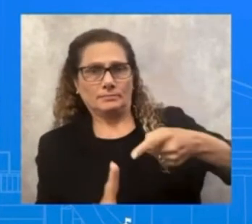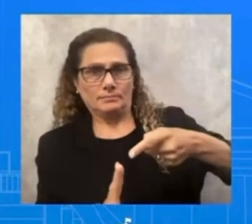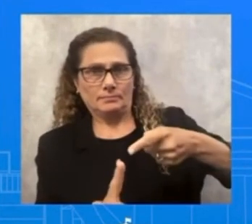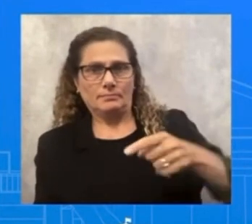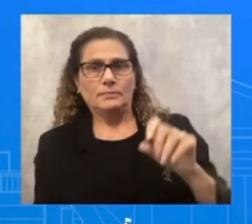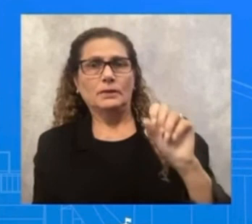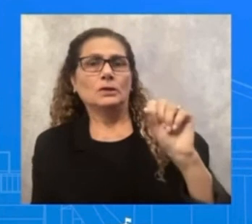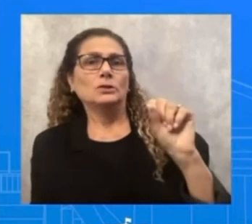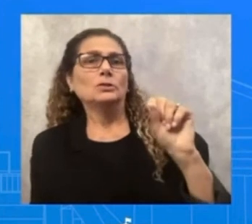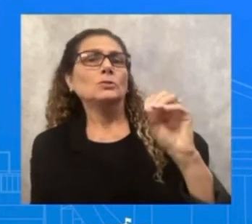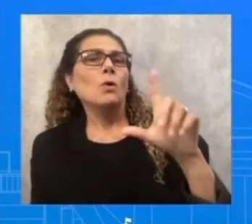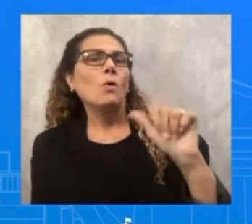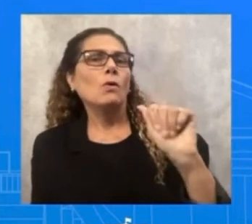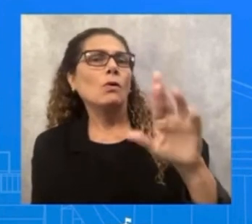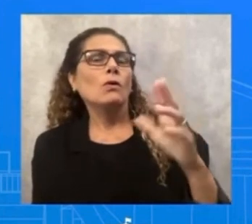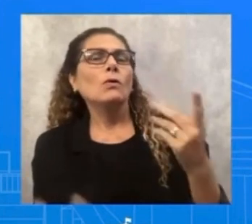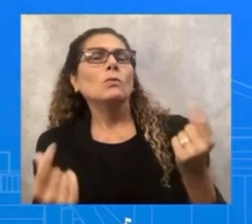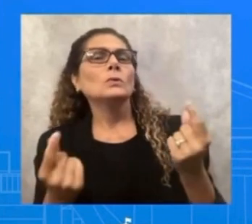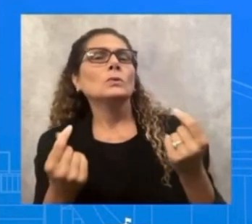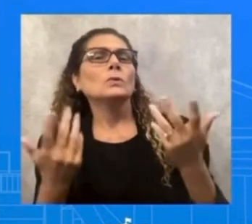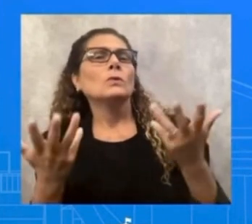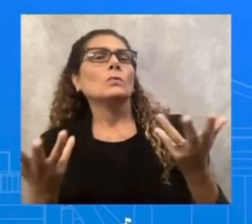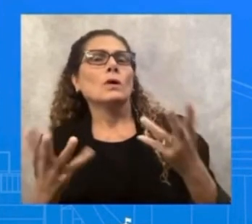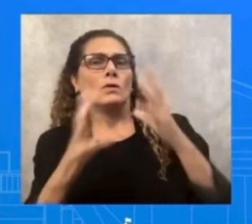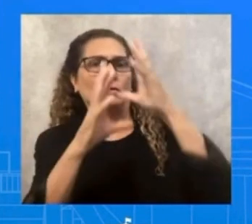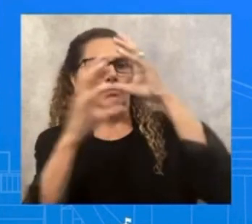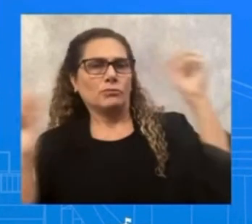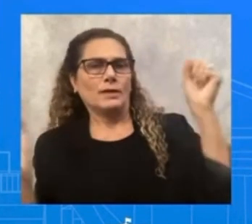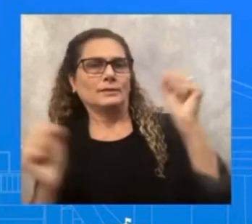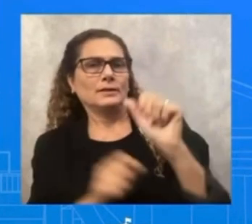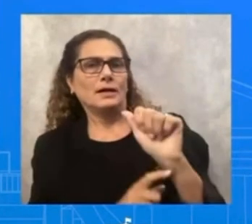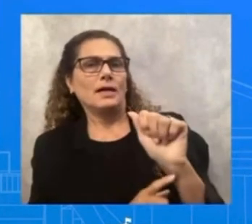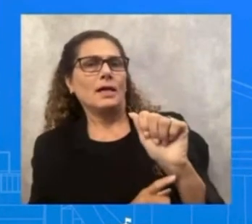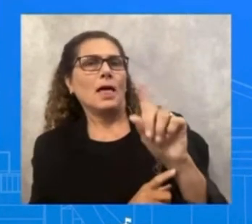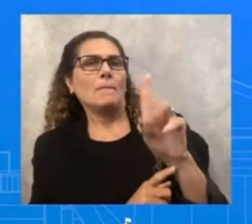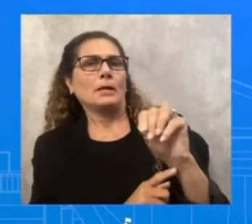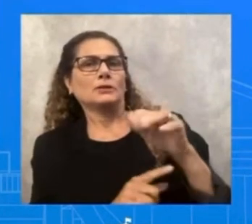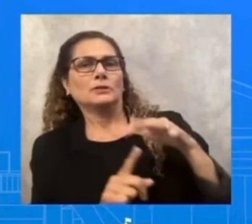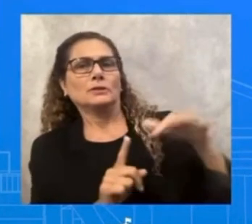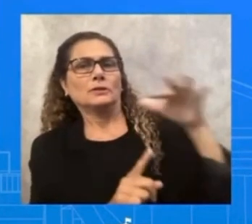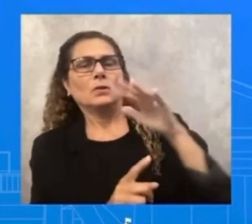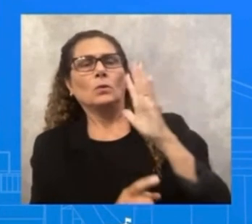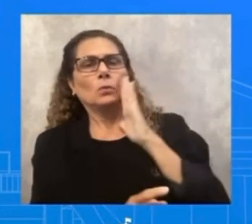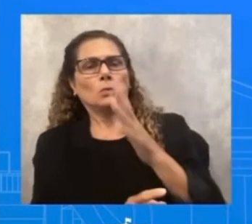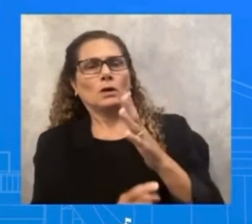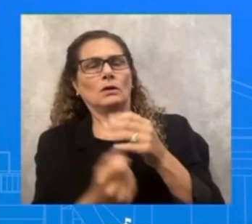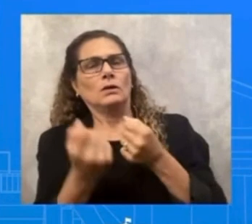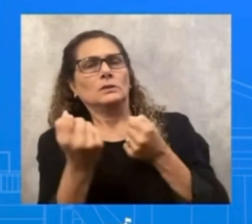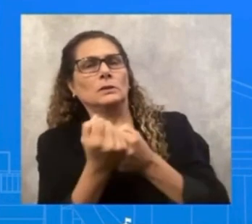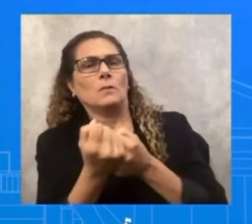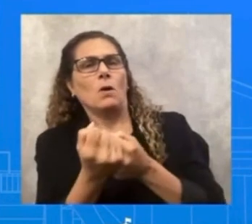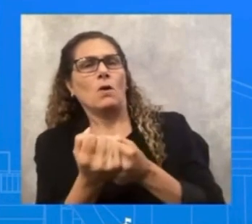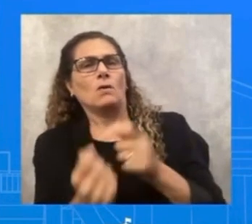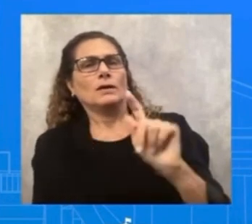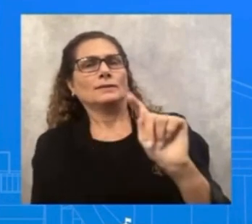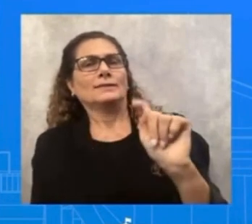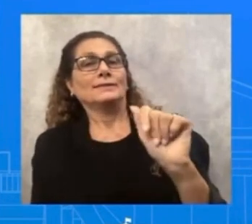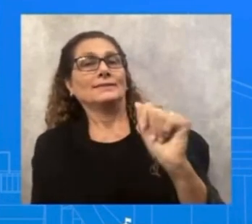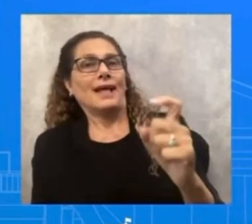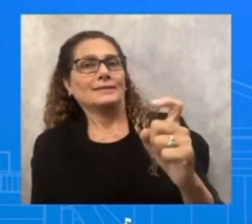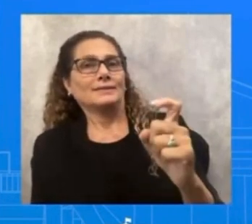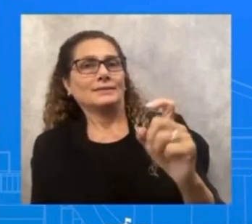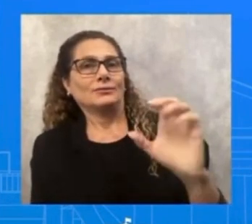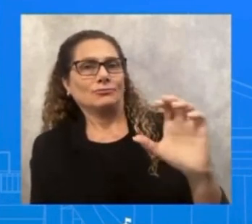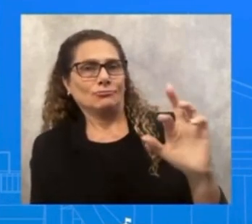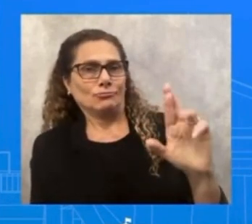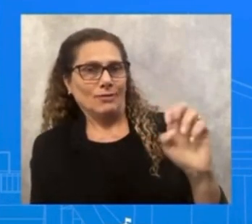what the administration intends to do to build on the tax credits in this legislation, given that the U.S. solar industry is still dependent on